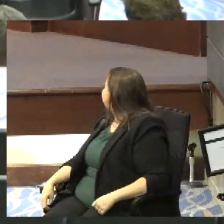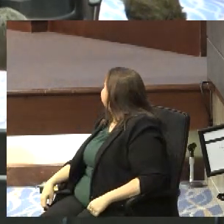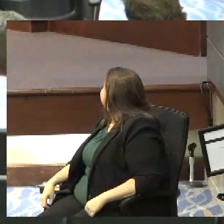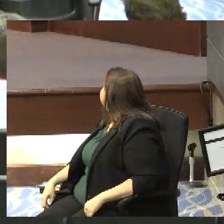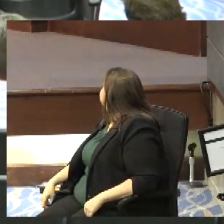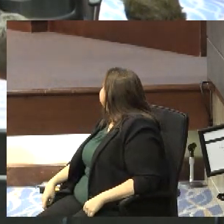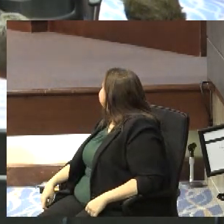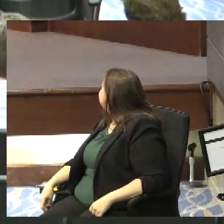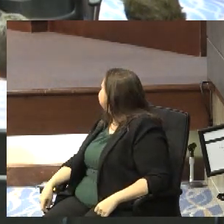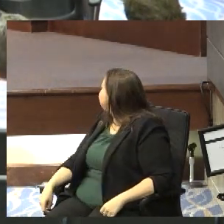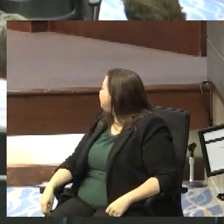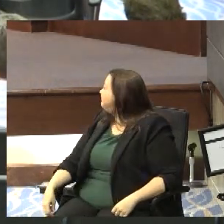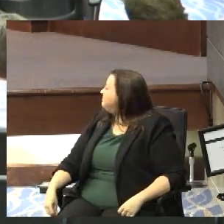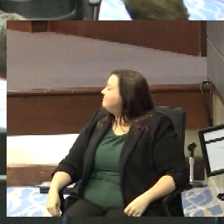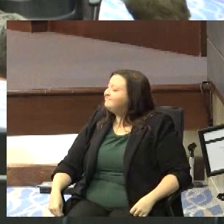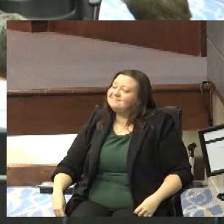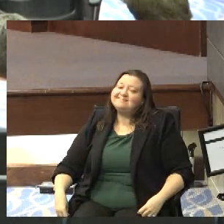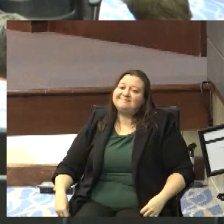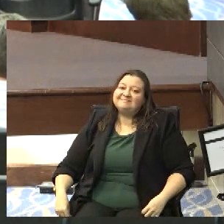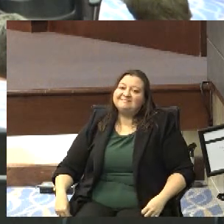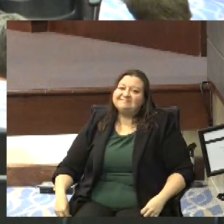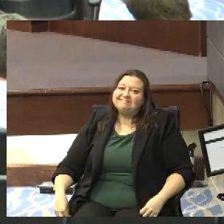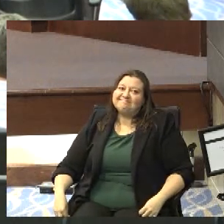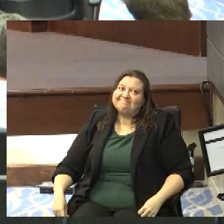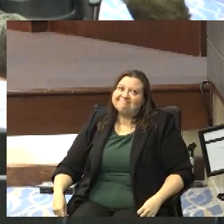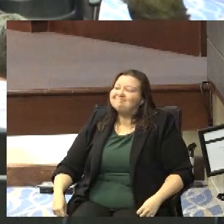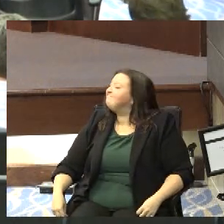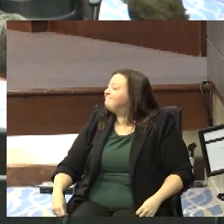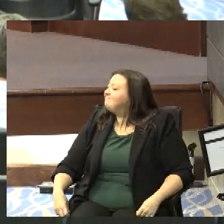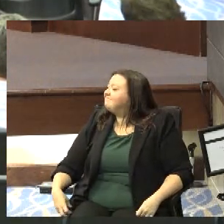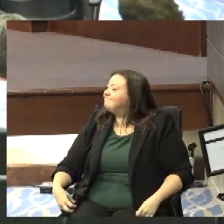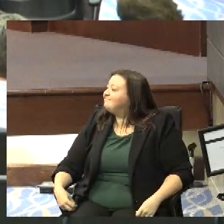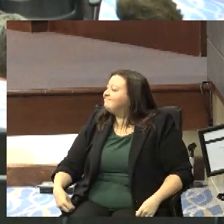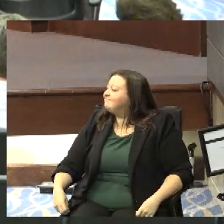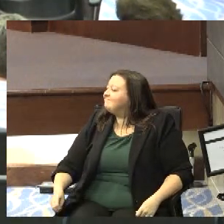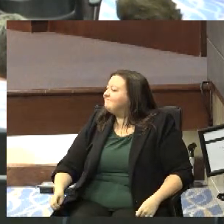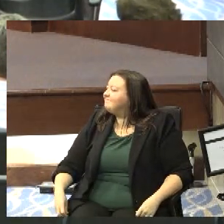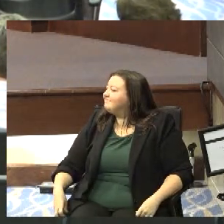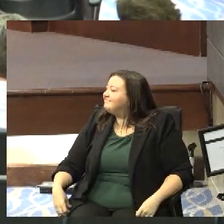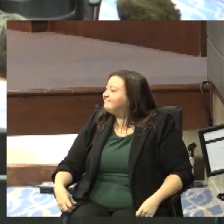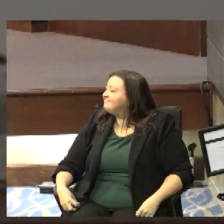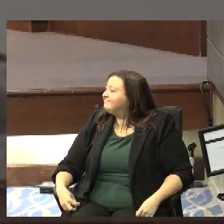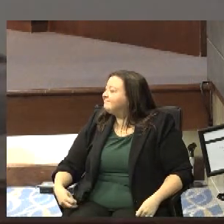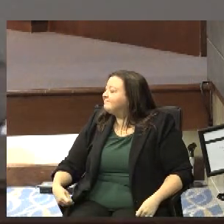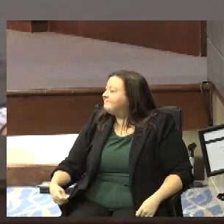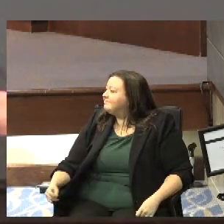If anyone can do it, thanks. Let's execute.